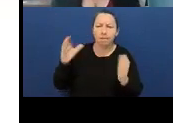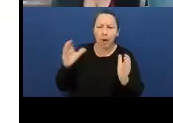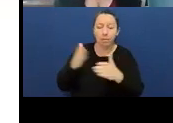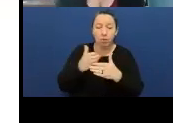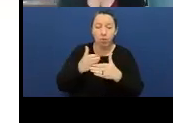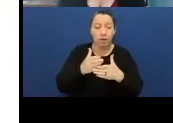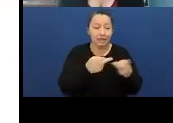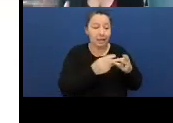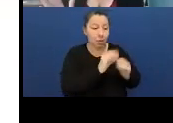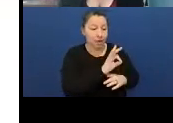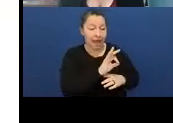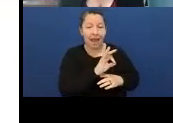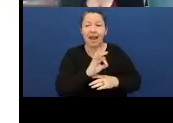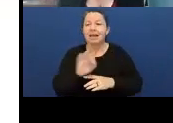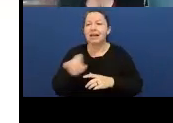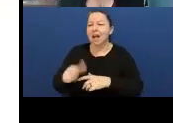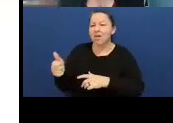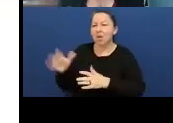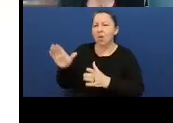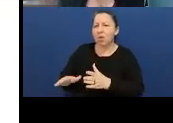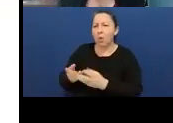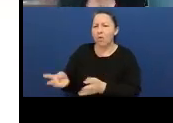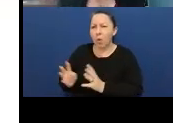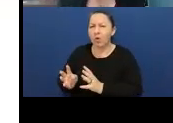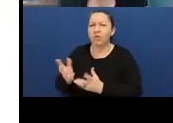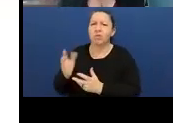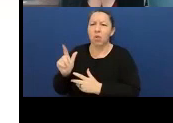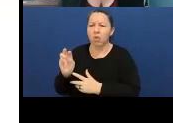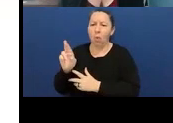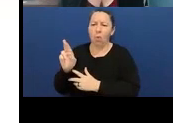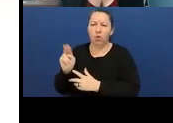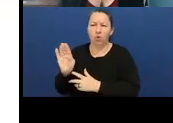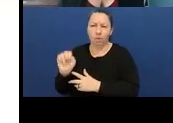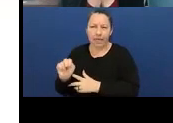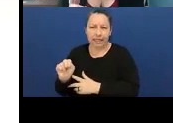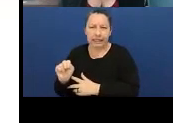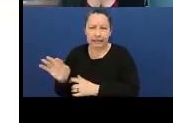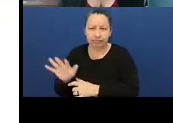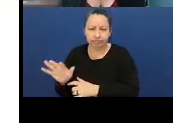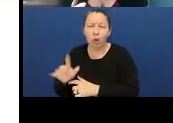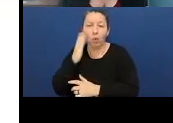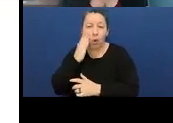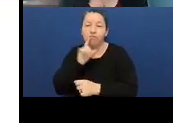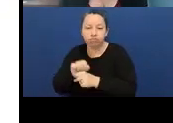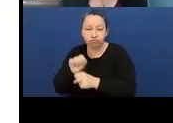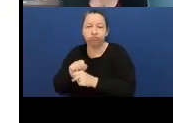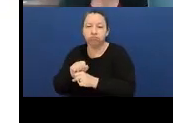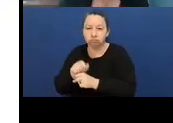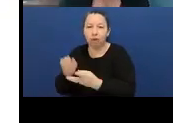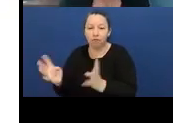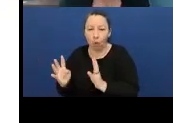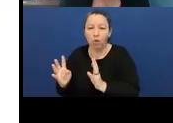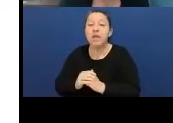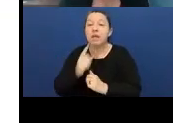of Lower Nubia. And we know that the places in Lower Nubia are definitely forts. And these, there are two levels